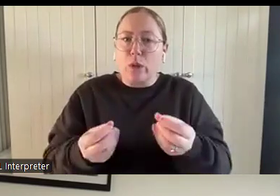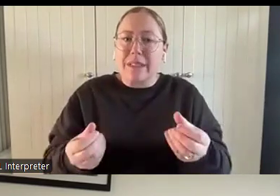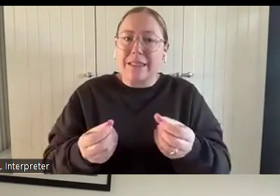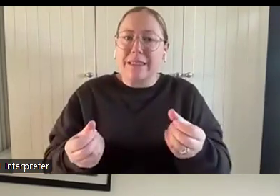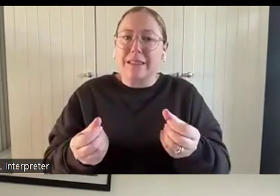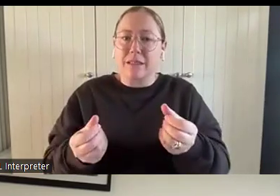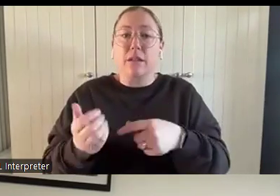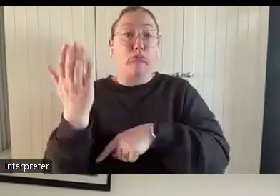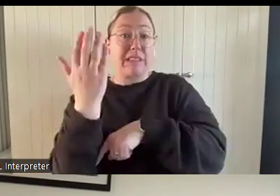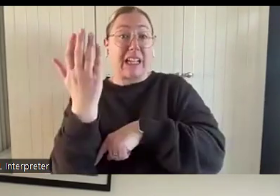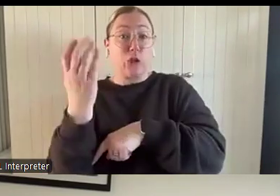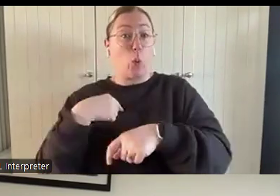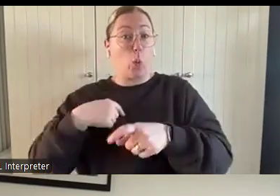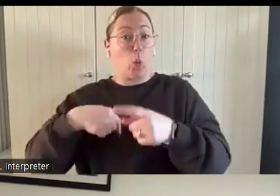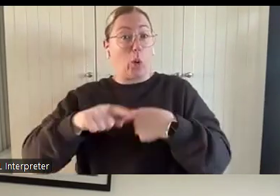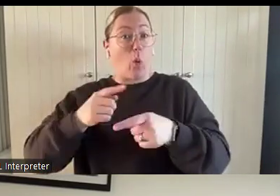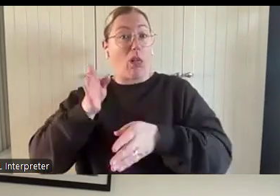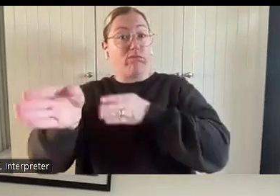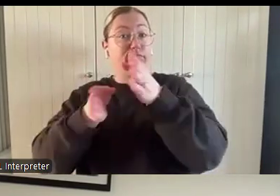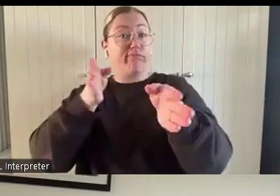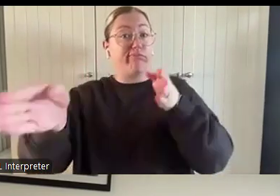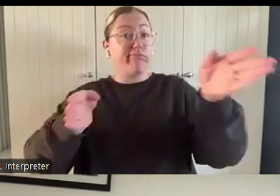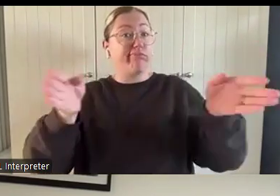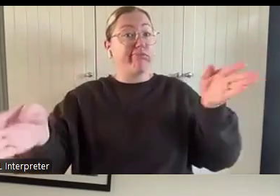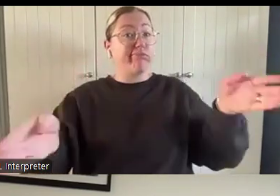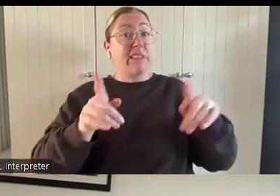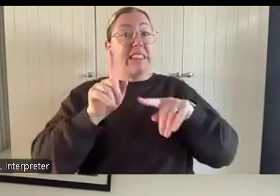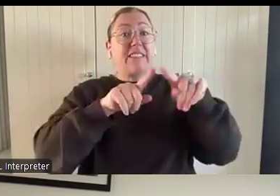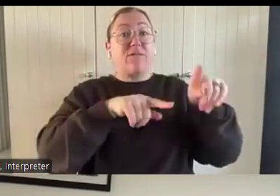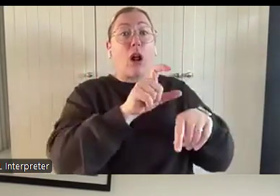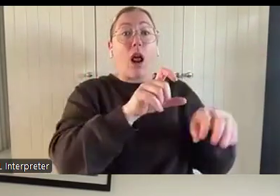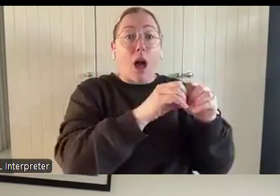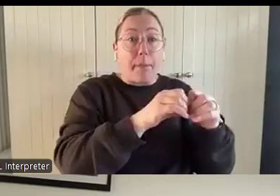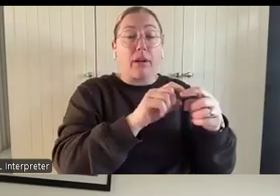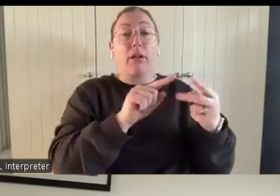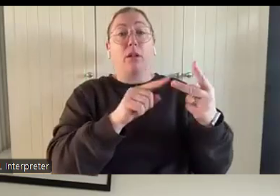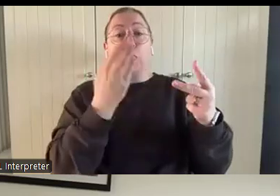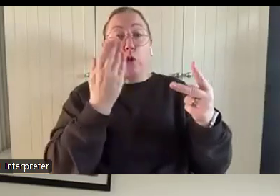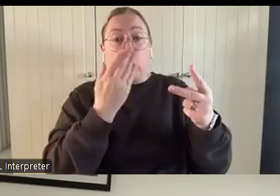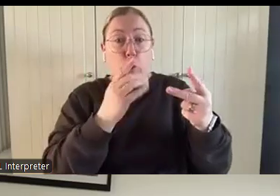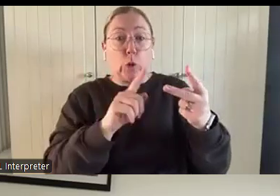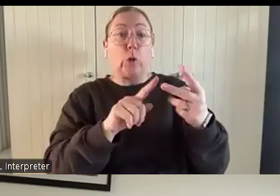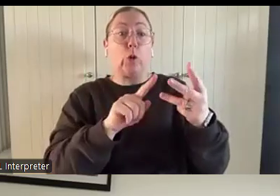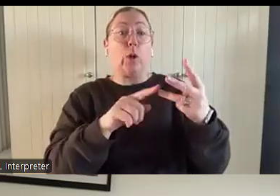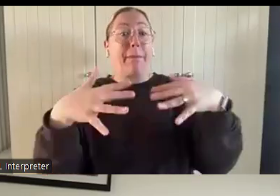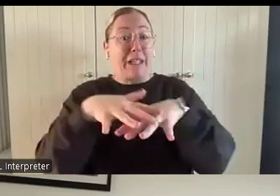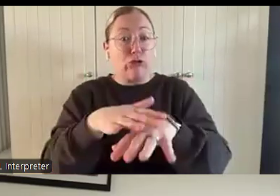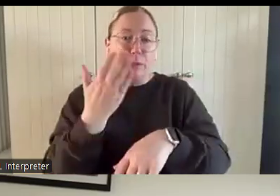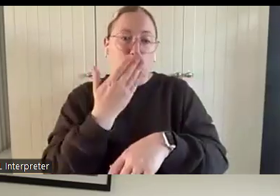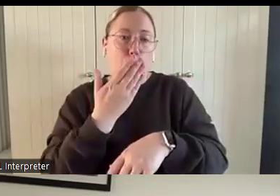sports clubs, SEND and mainstream schools, healthcare professionals, and national governing